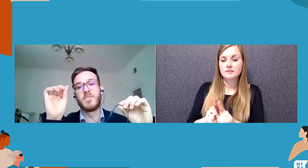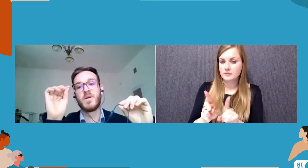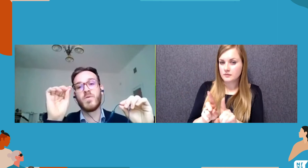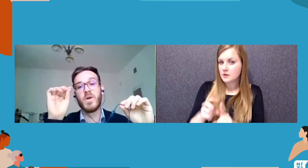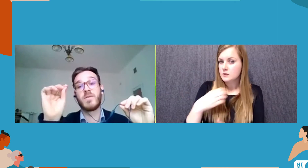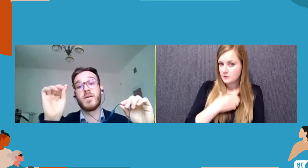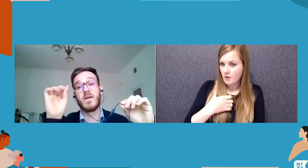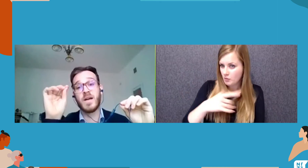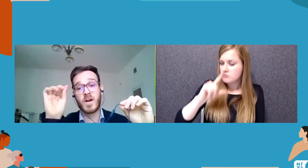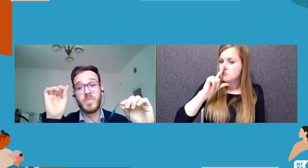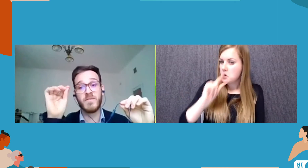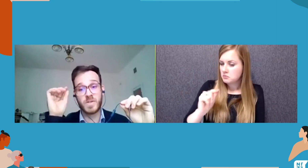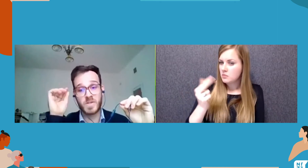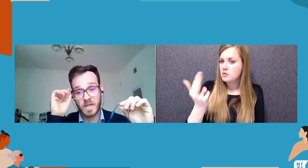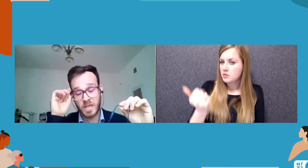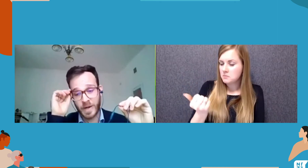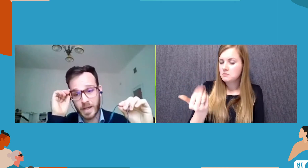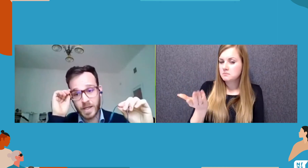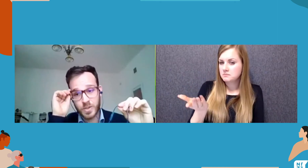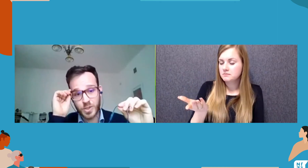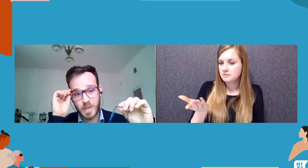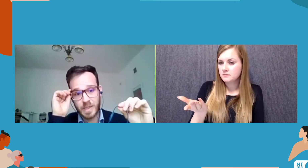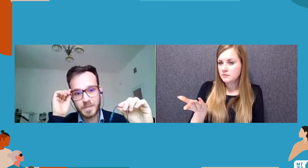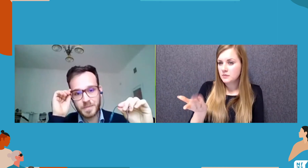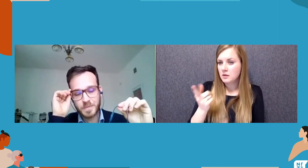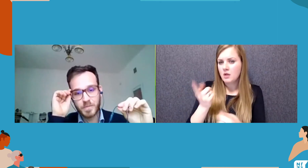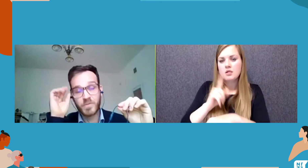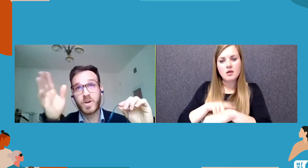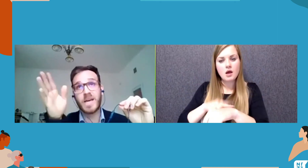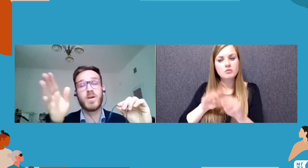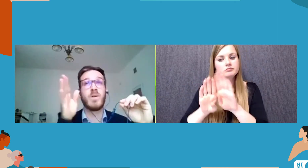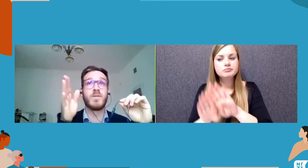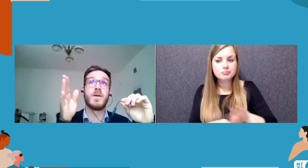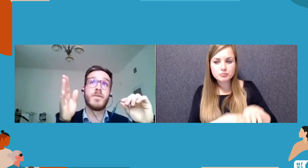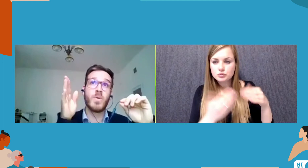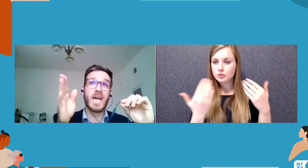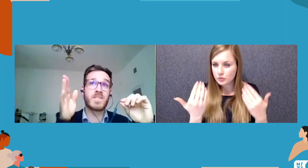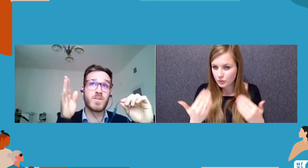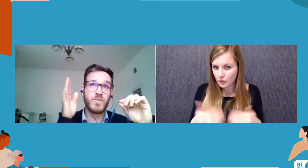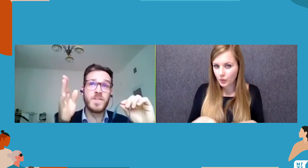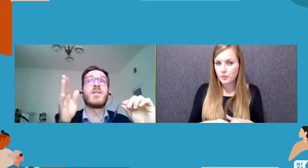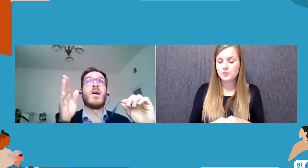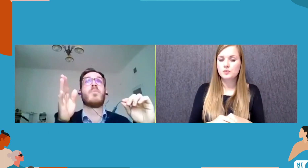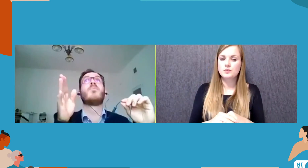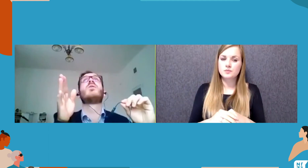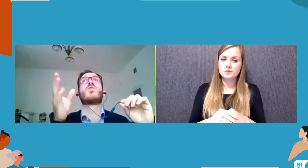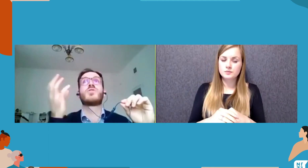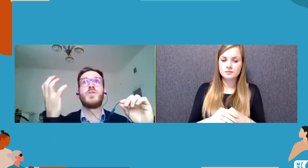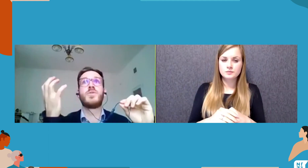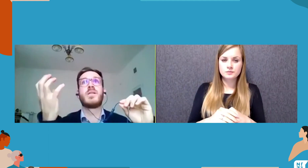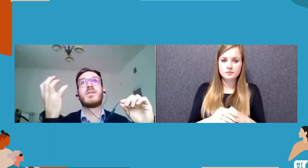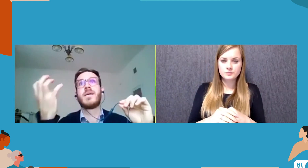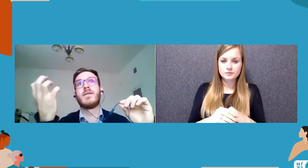the first time, with the RB versus Hungary judgment. Before that, only acts of physical